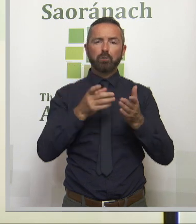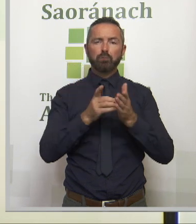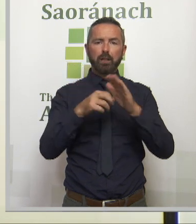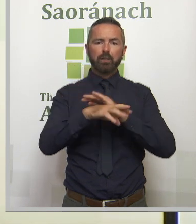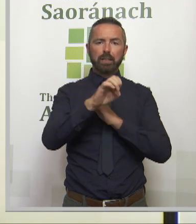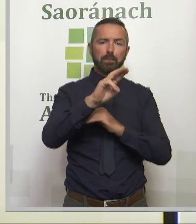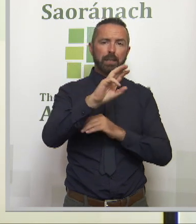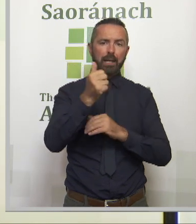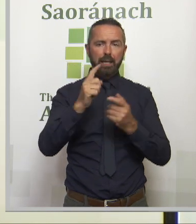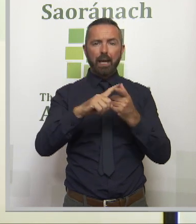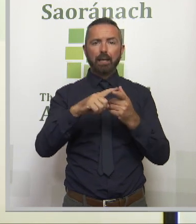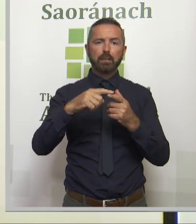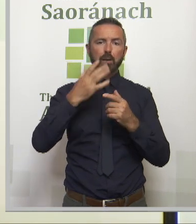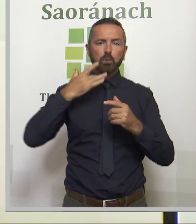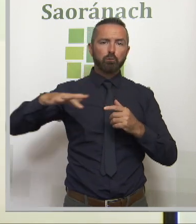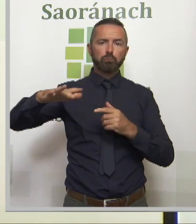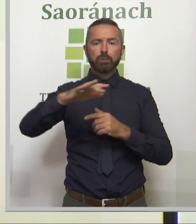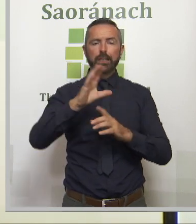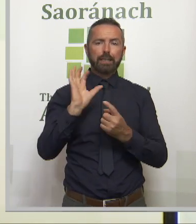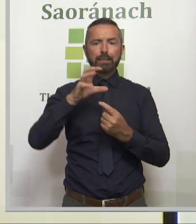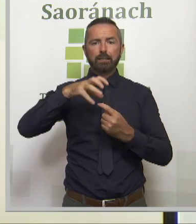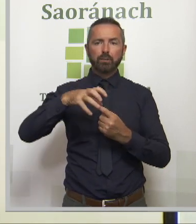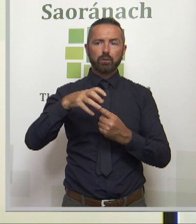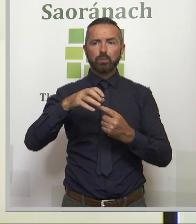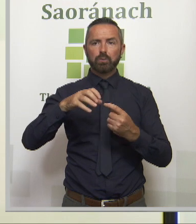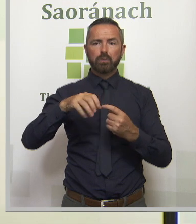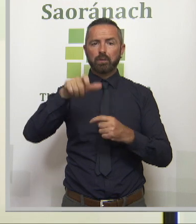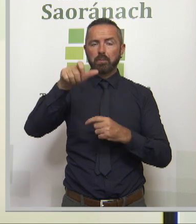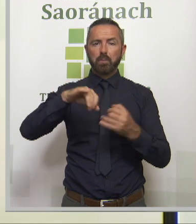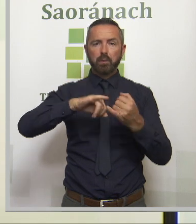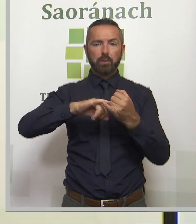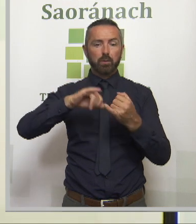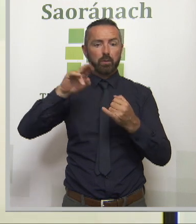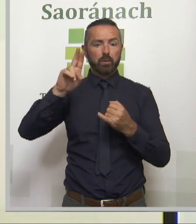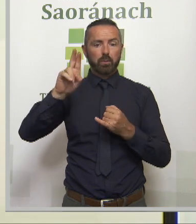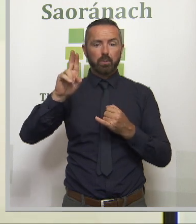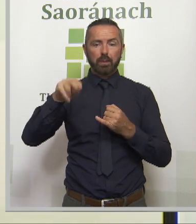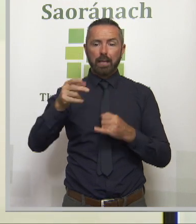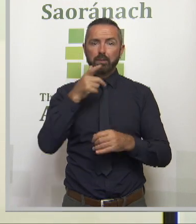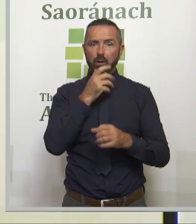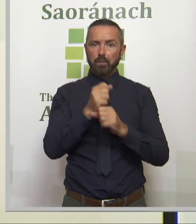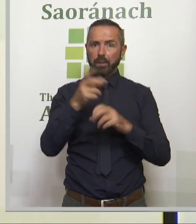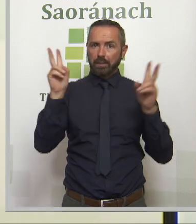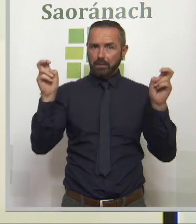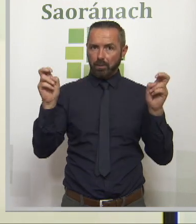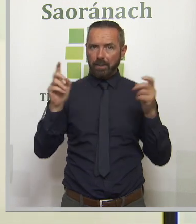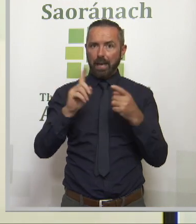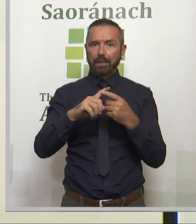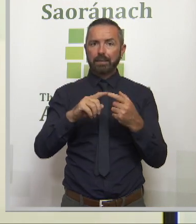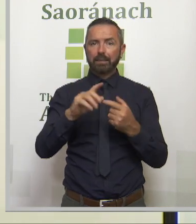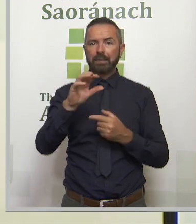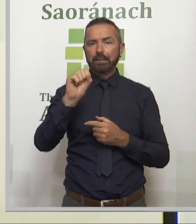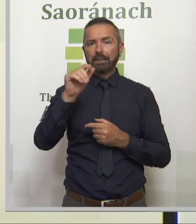Institute, will outline the various approaches that could be taken to addressing biodiversity decline and the sectoral approach